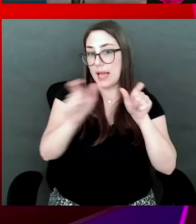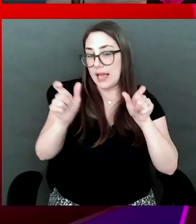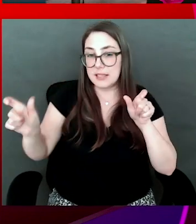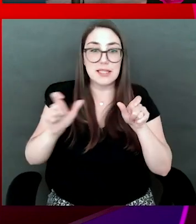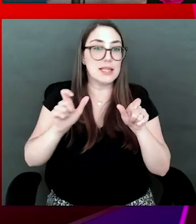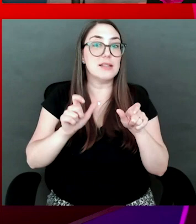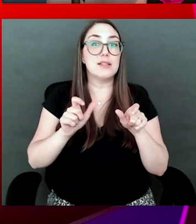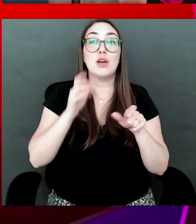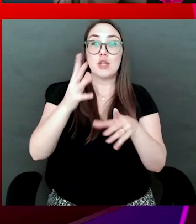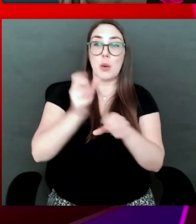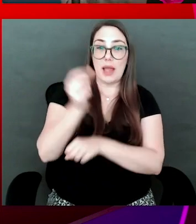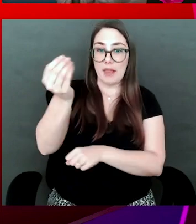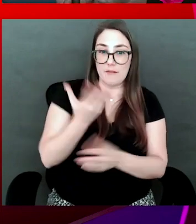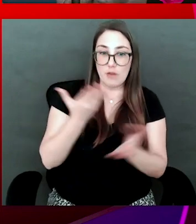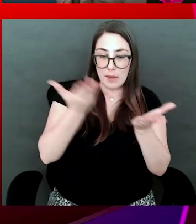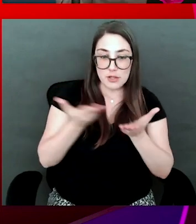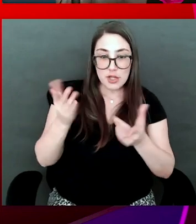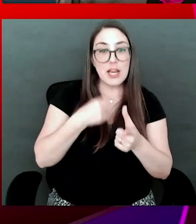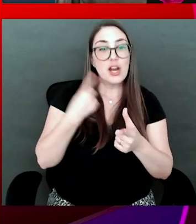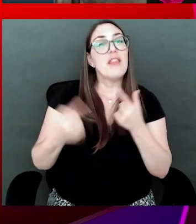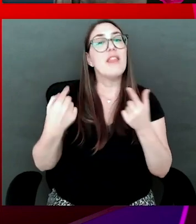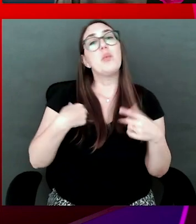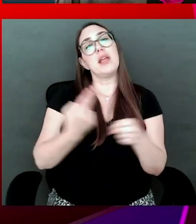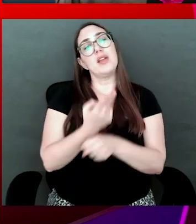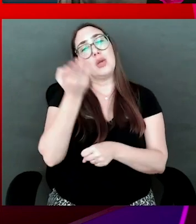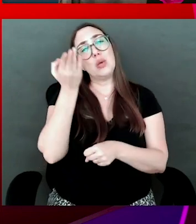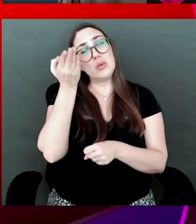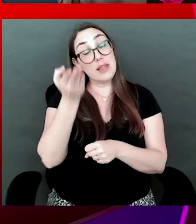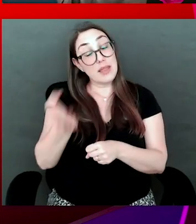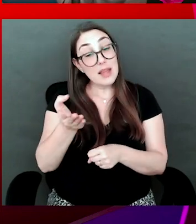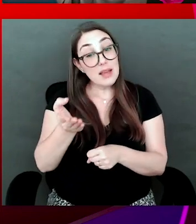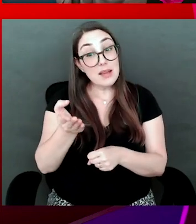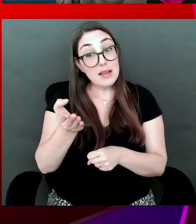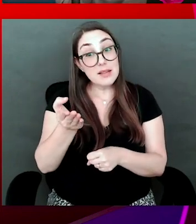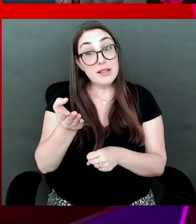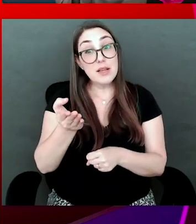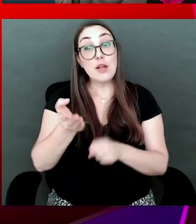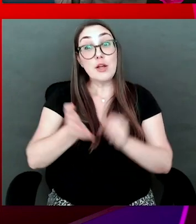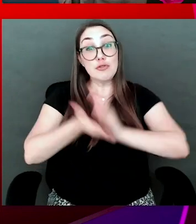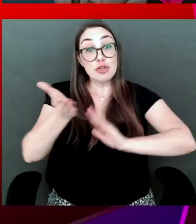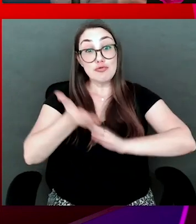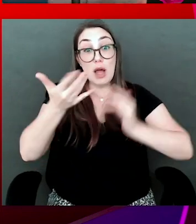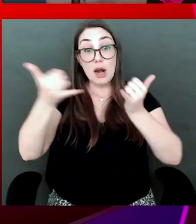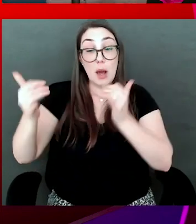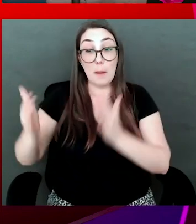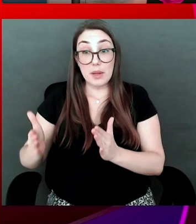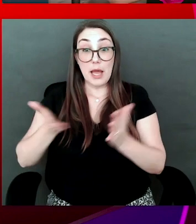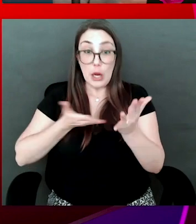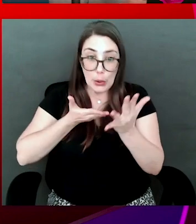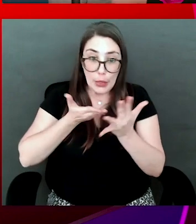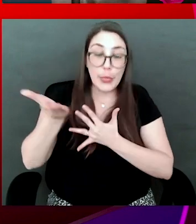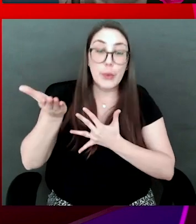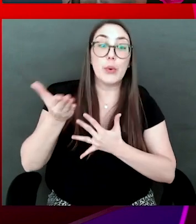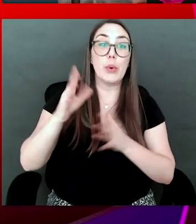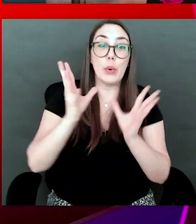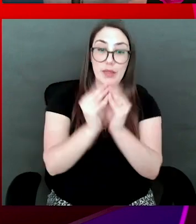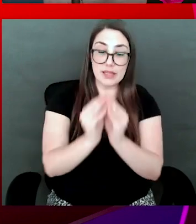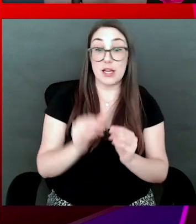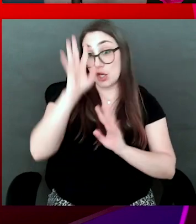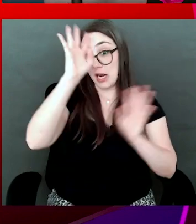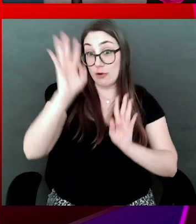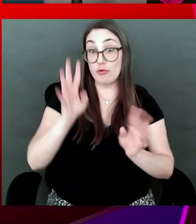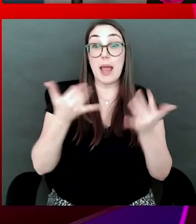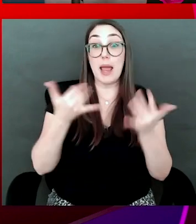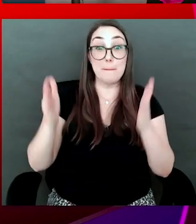get the information here, and we can use this to route a player to the session and create player sessions against this